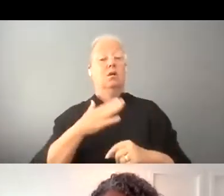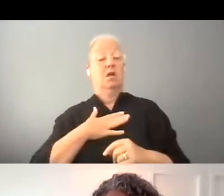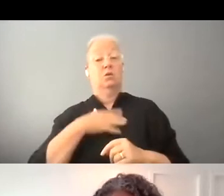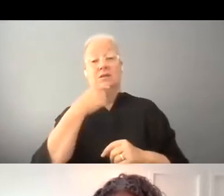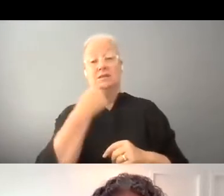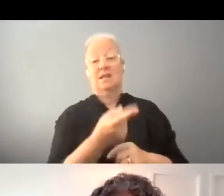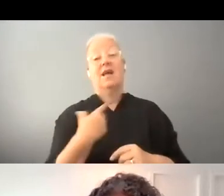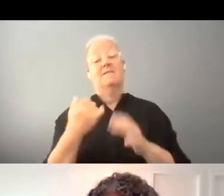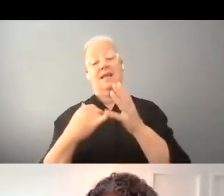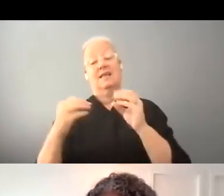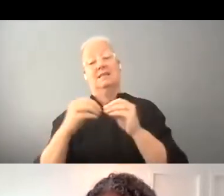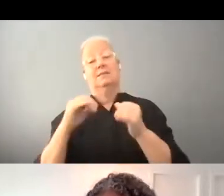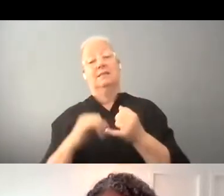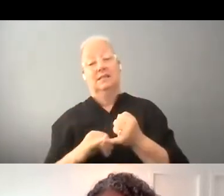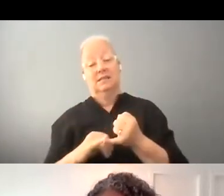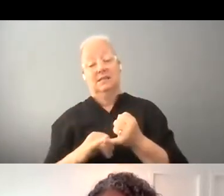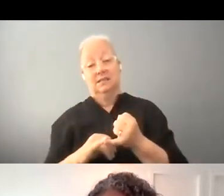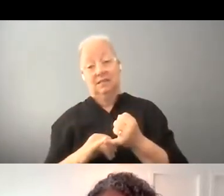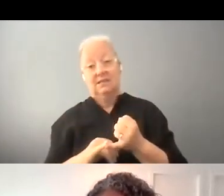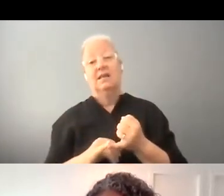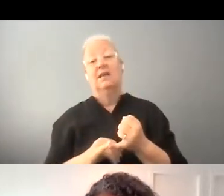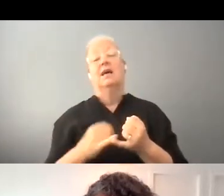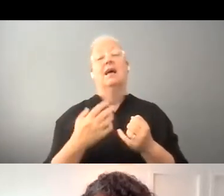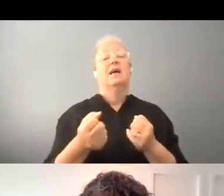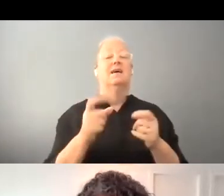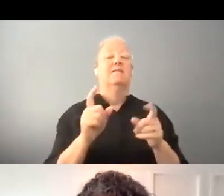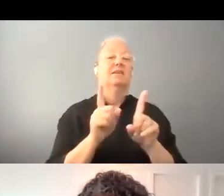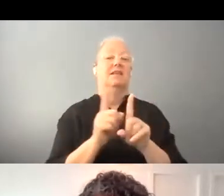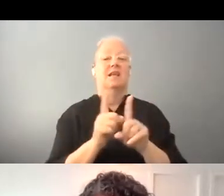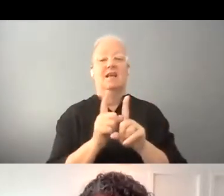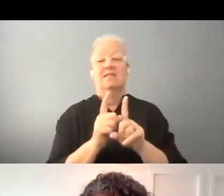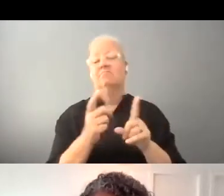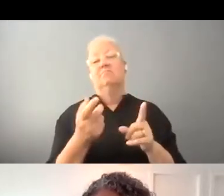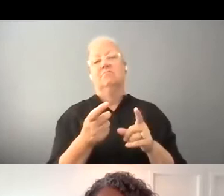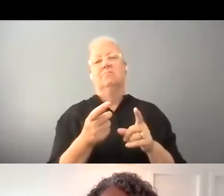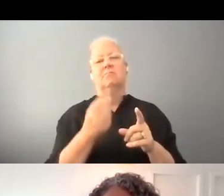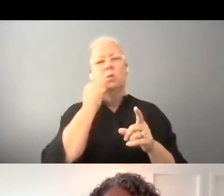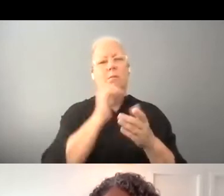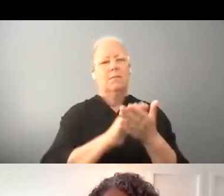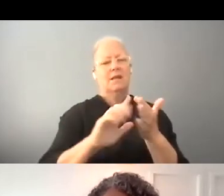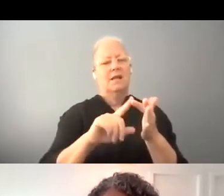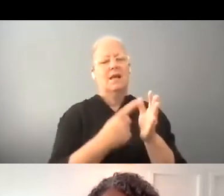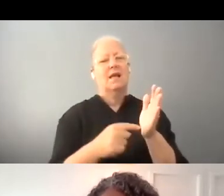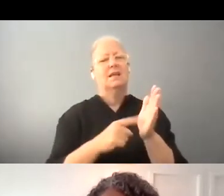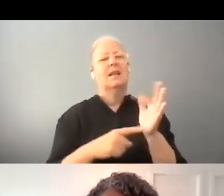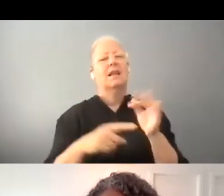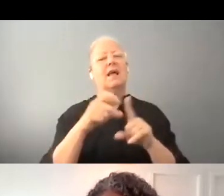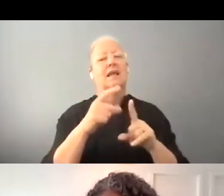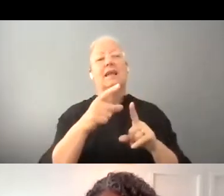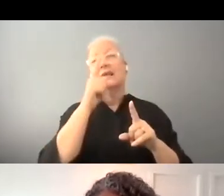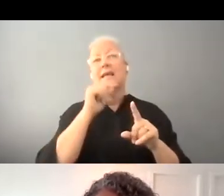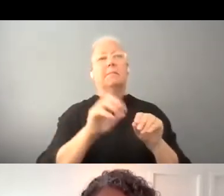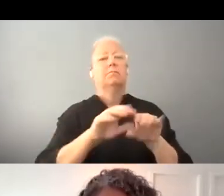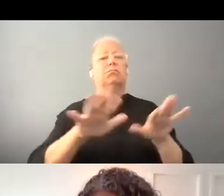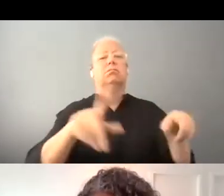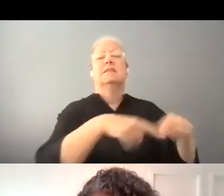SBS Warm Heartland audience, which spreads across many demographics. But what we're really interested in on demand,